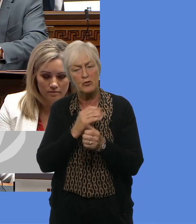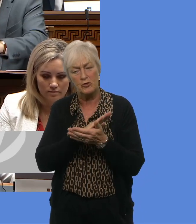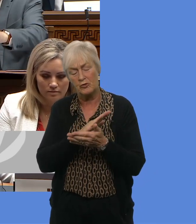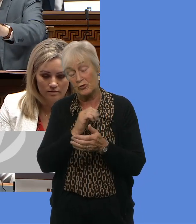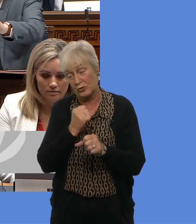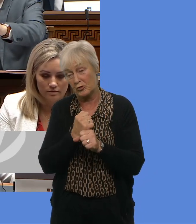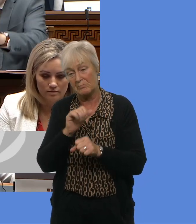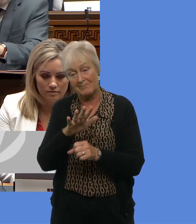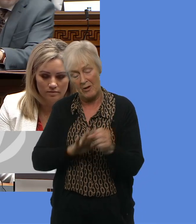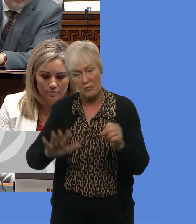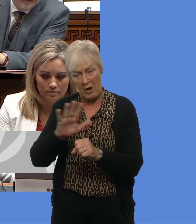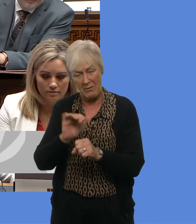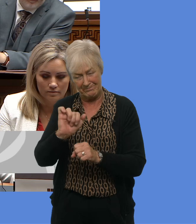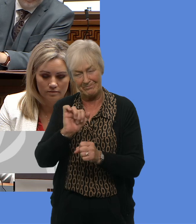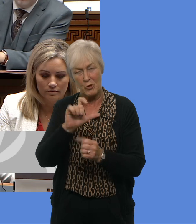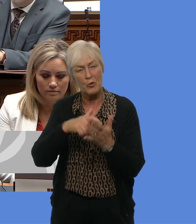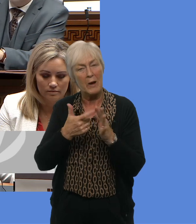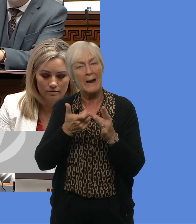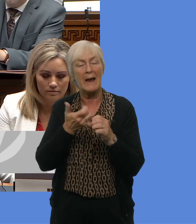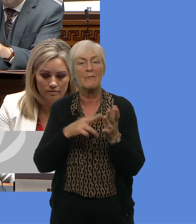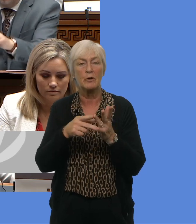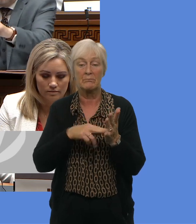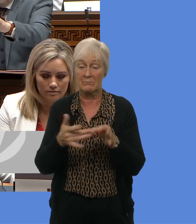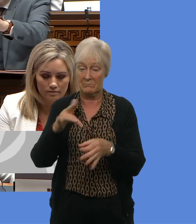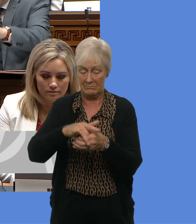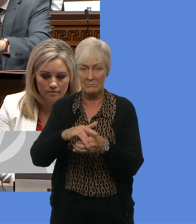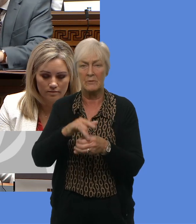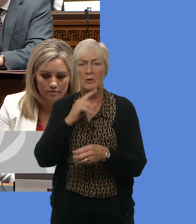central Craigavon is located, shows that there were